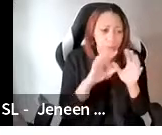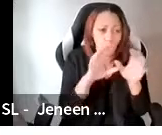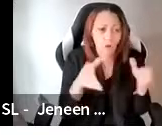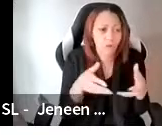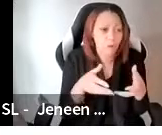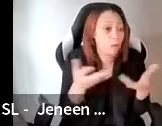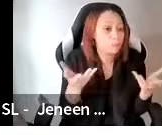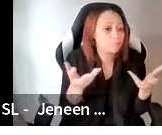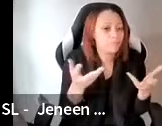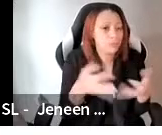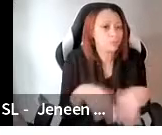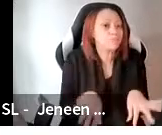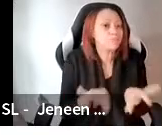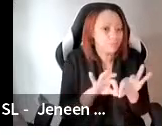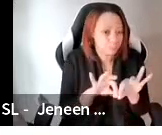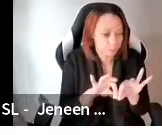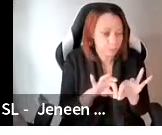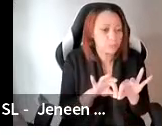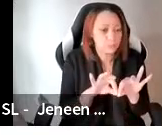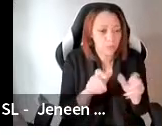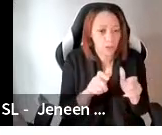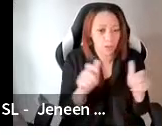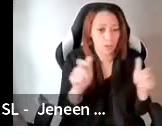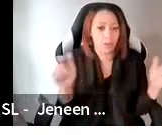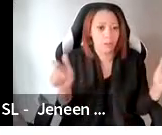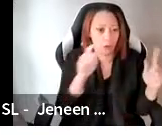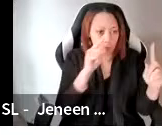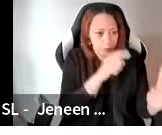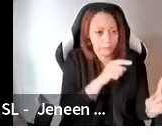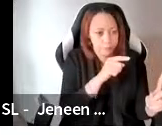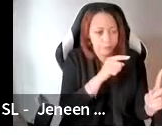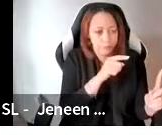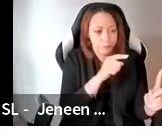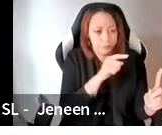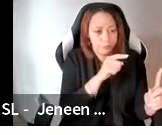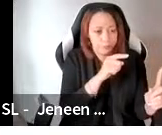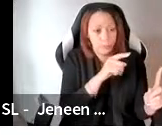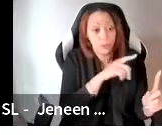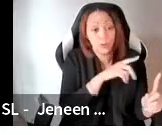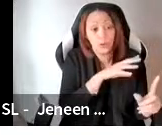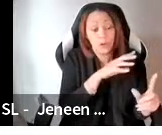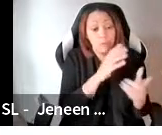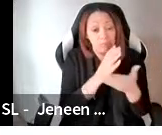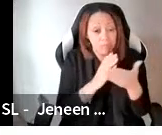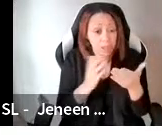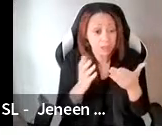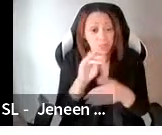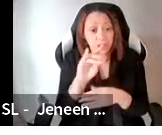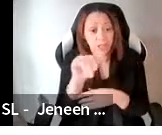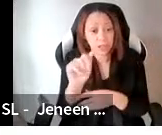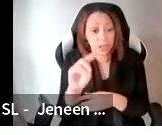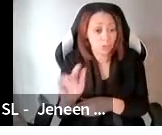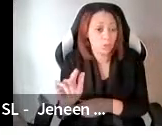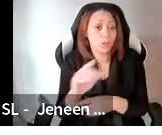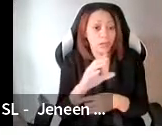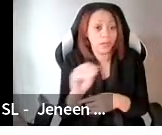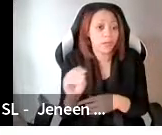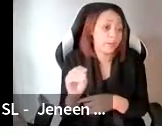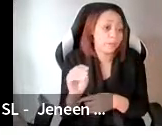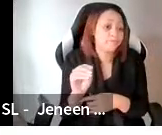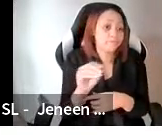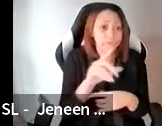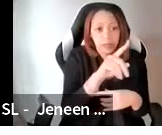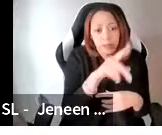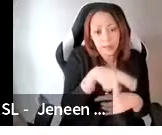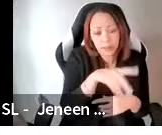is a kind of critical piece of the larger mission. So as a component of the data tool, the Displacement Risk Index will